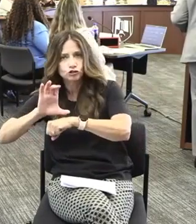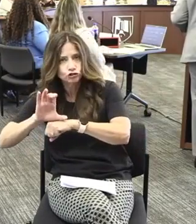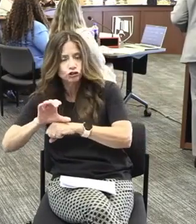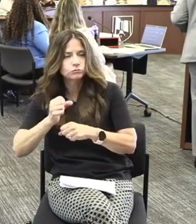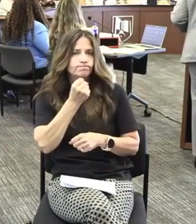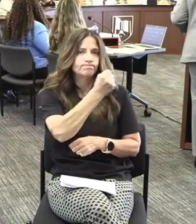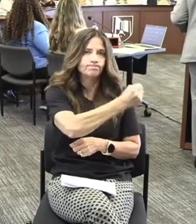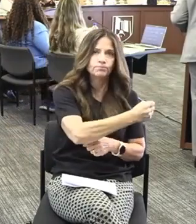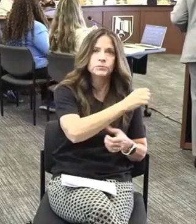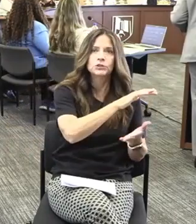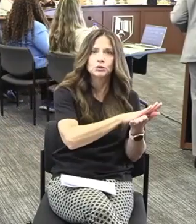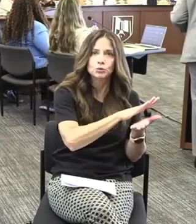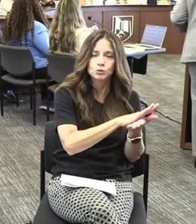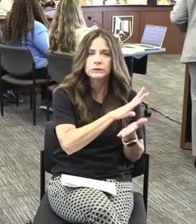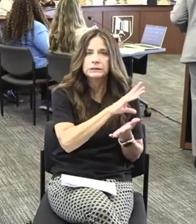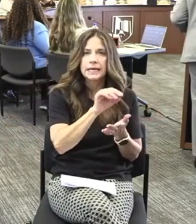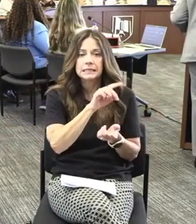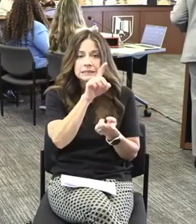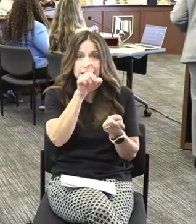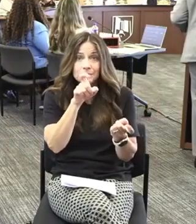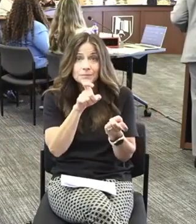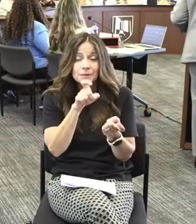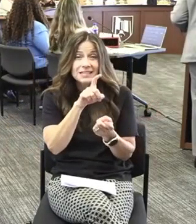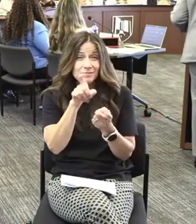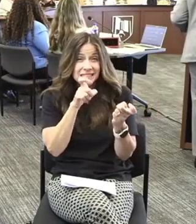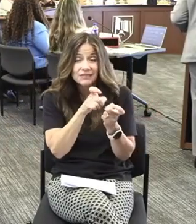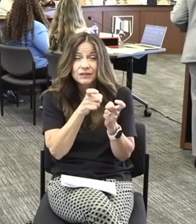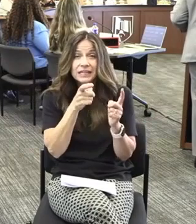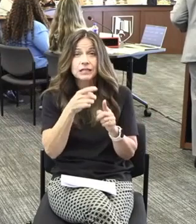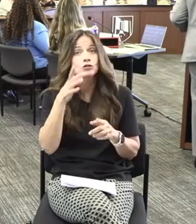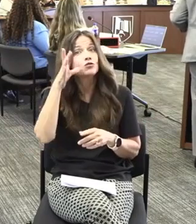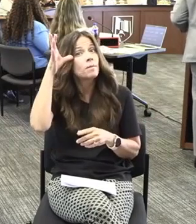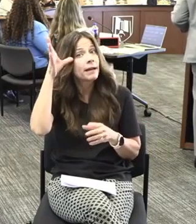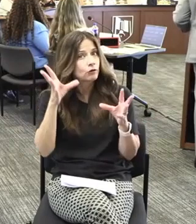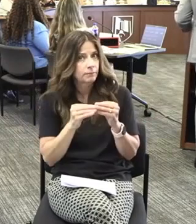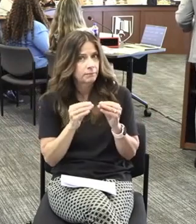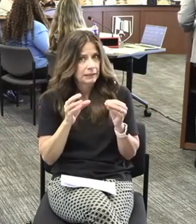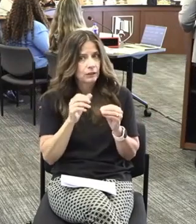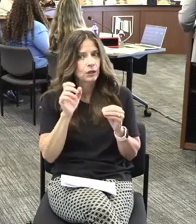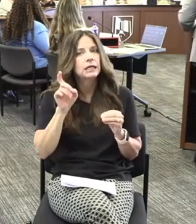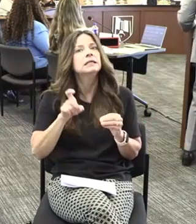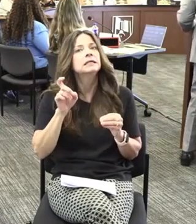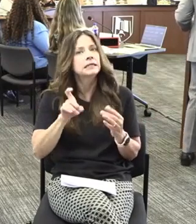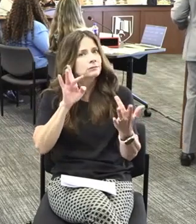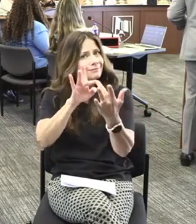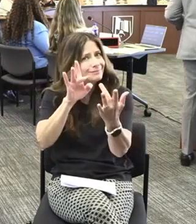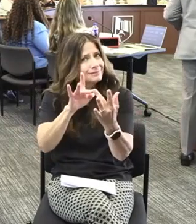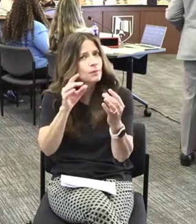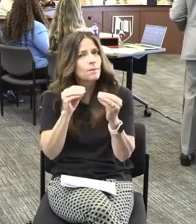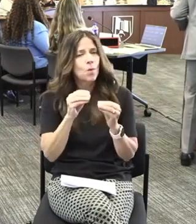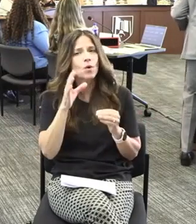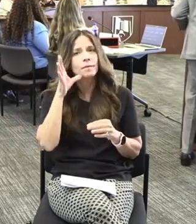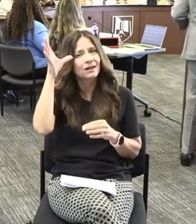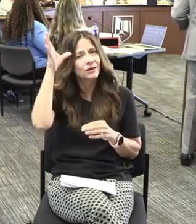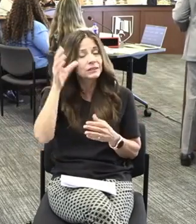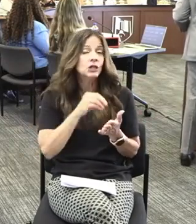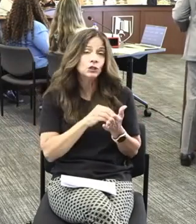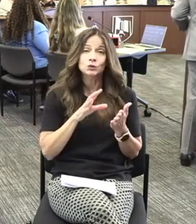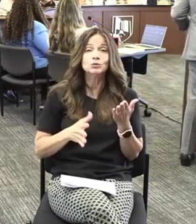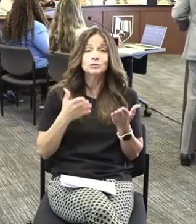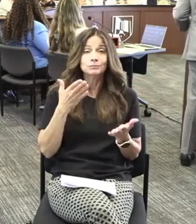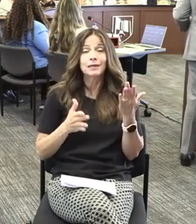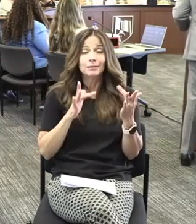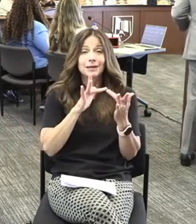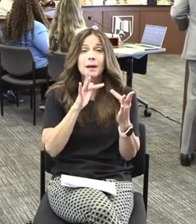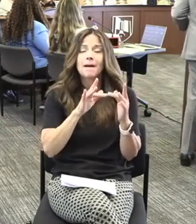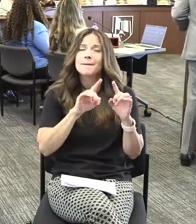schools, and specifically into parent meetings. I think we need to reach the parents. Sure. The students, maybe we might reach them, but if